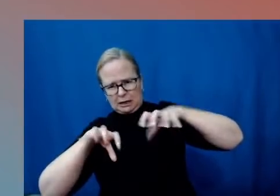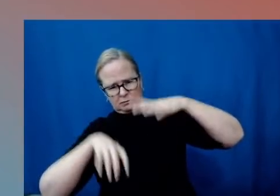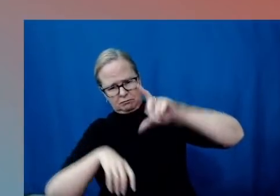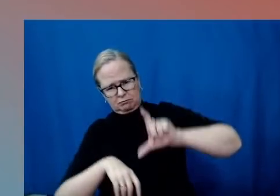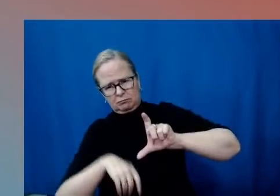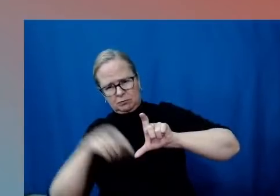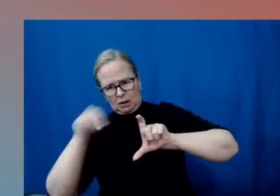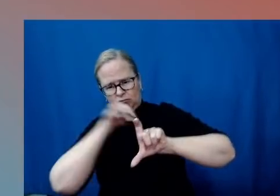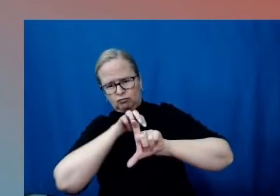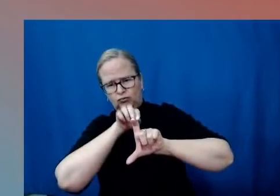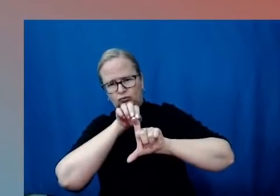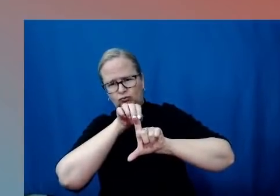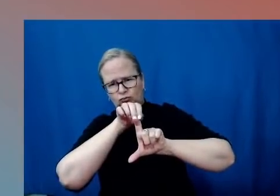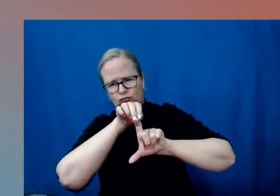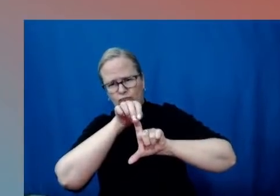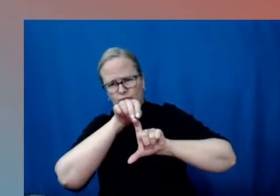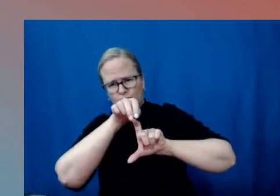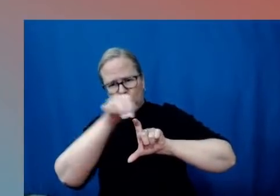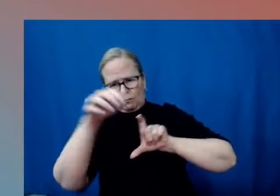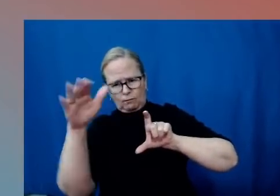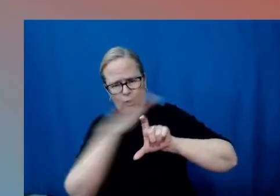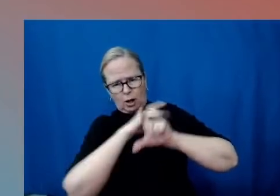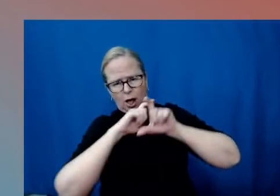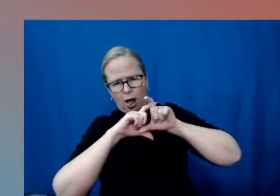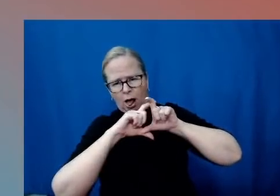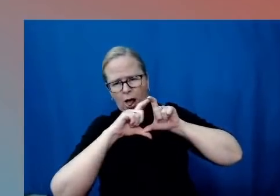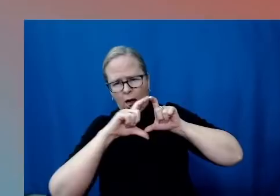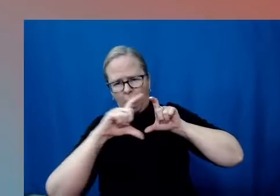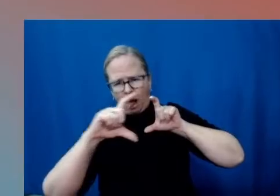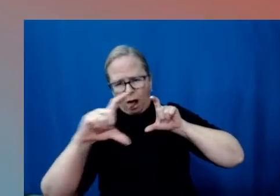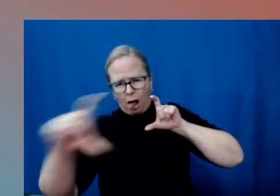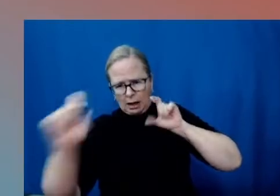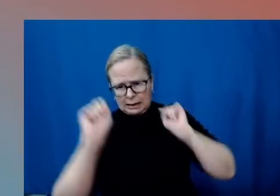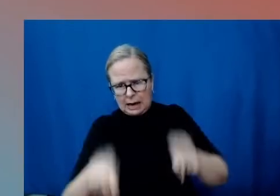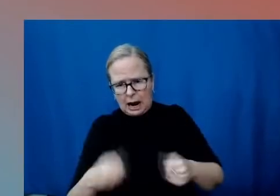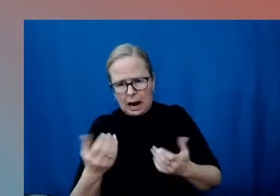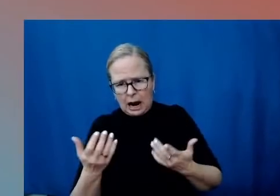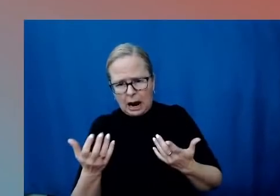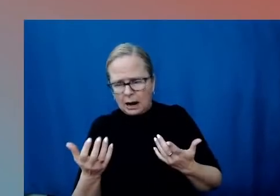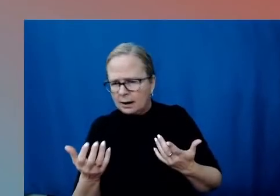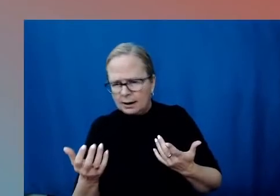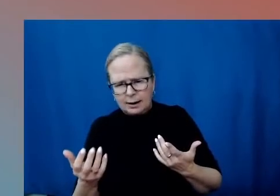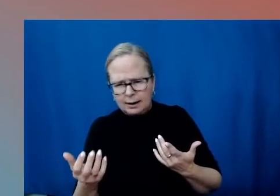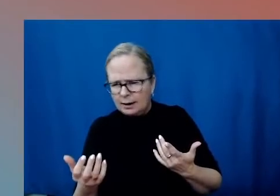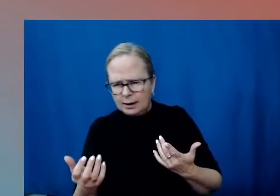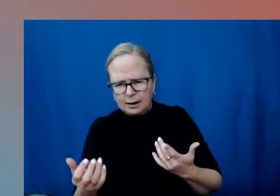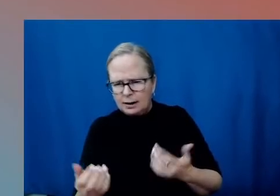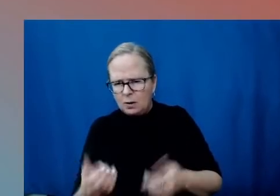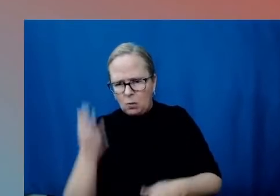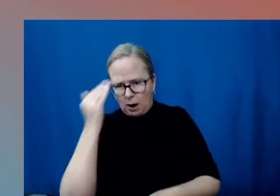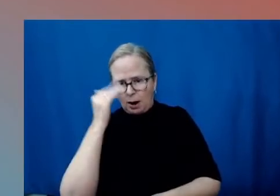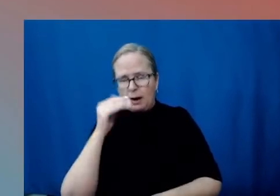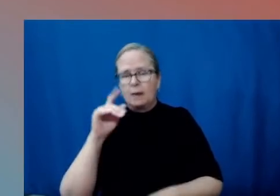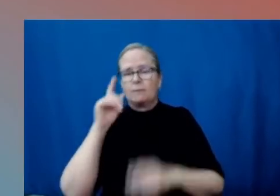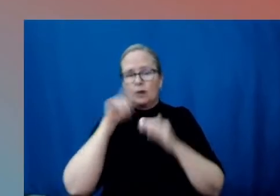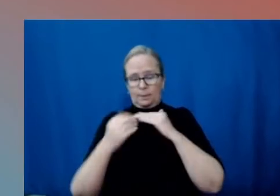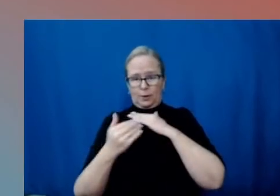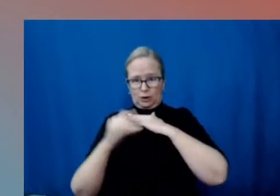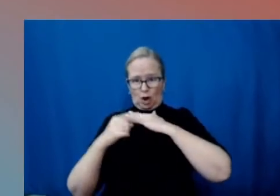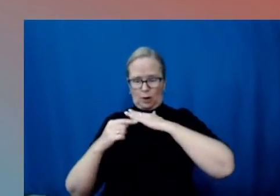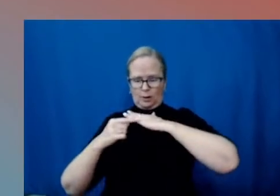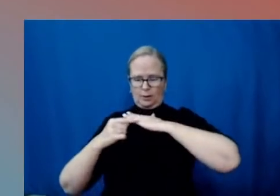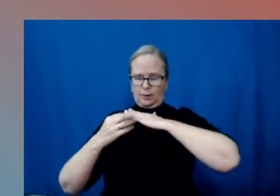deep for a good portion of it, but you're going to drown in the middle if you try to walk across it. And that's kind of what's happening now in our in